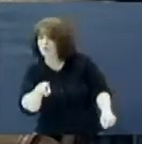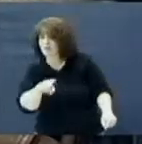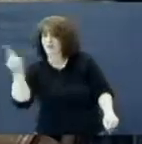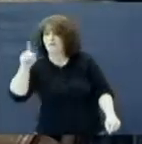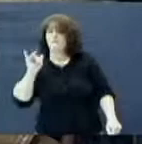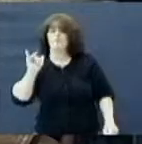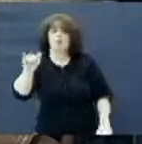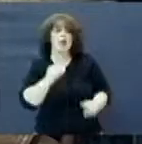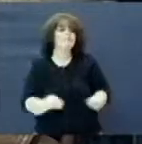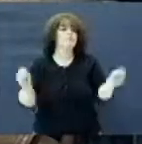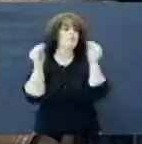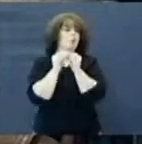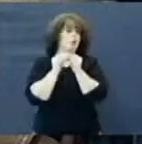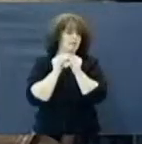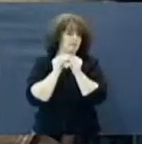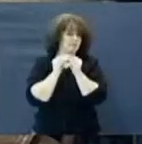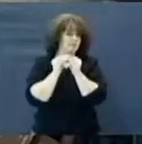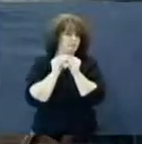Now,